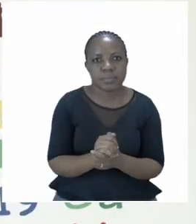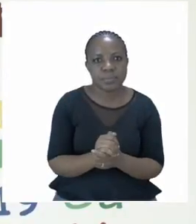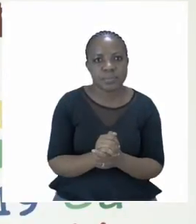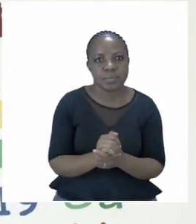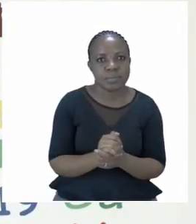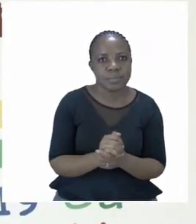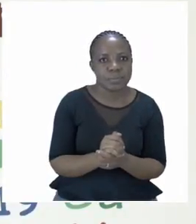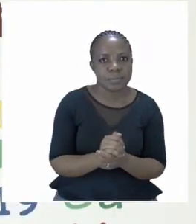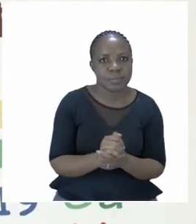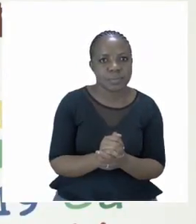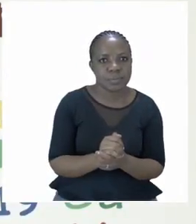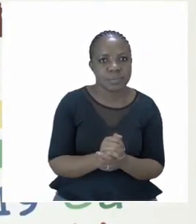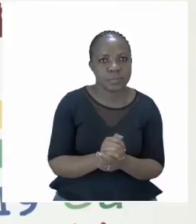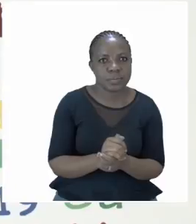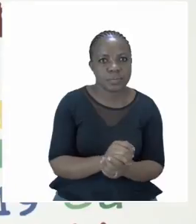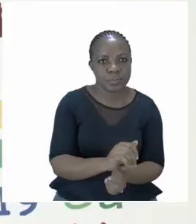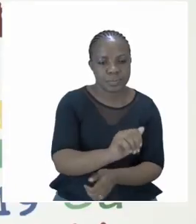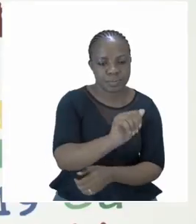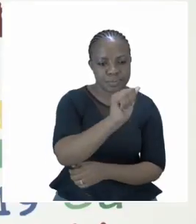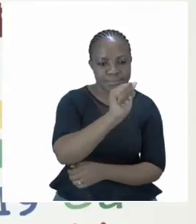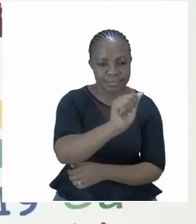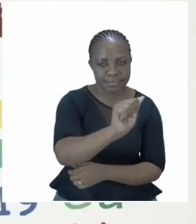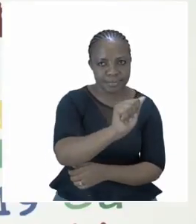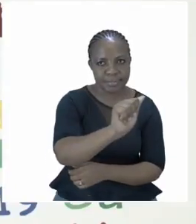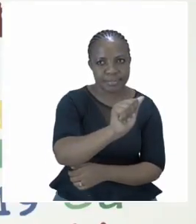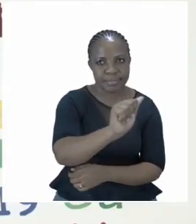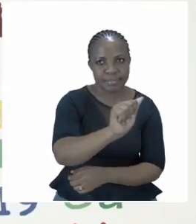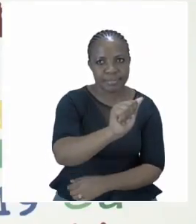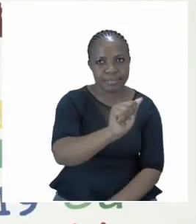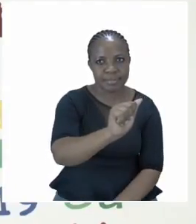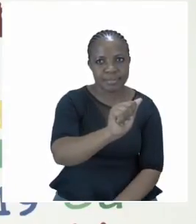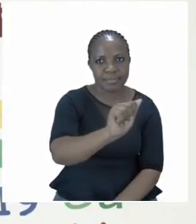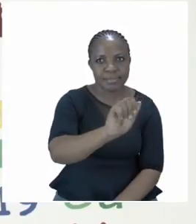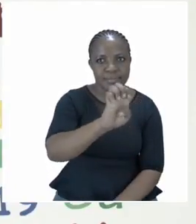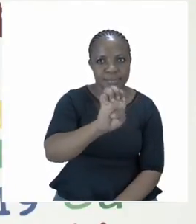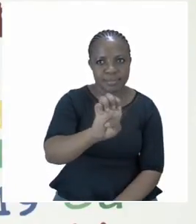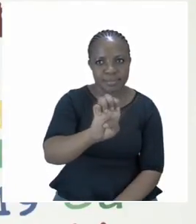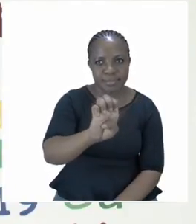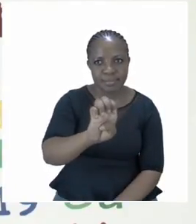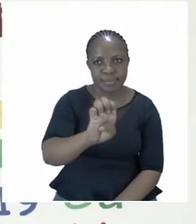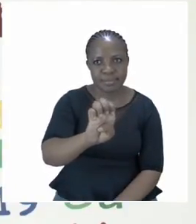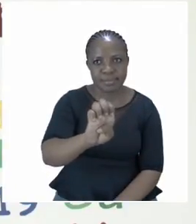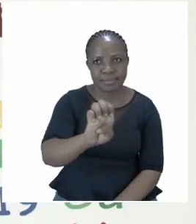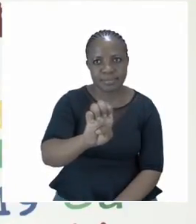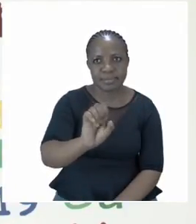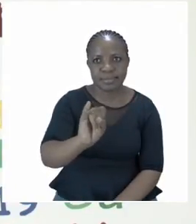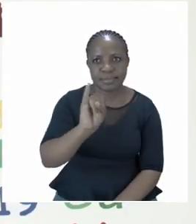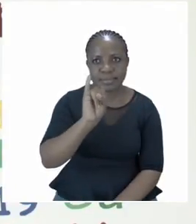out, they become A, E,